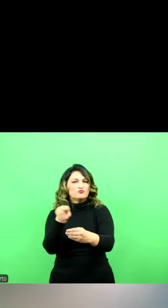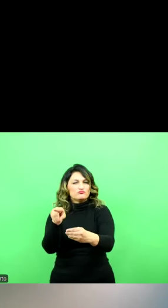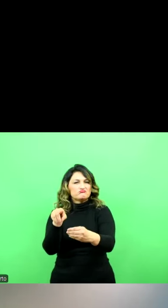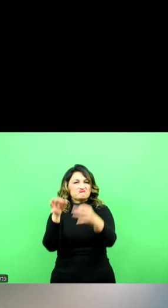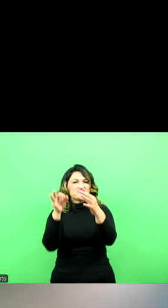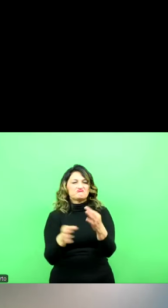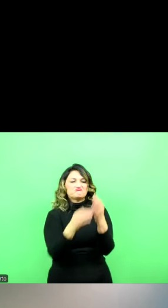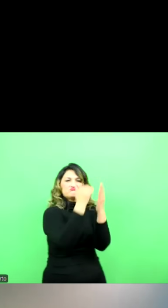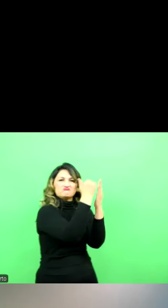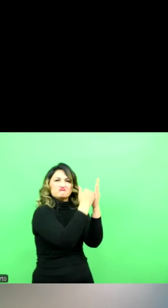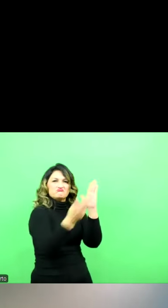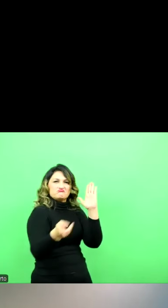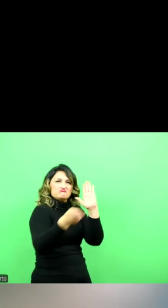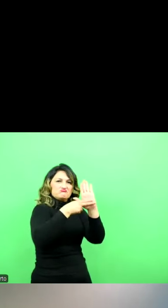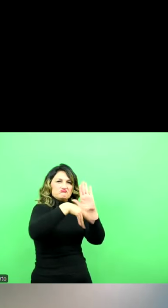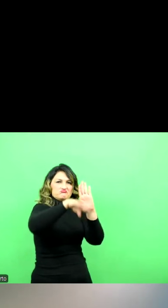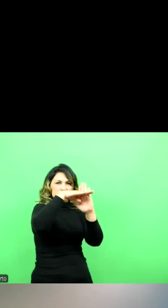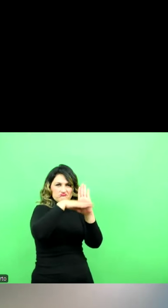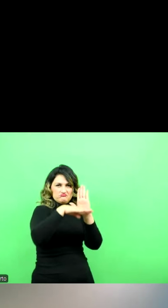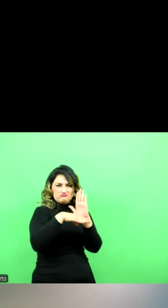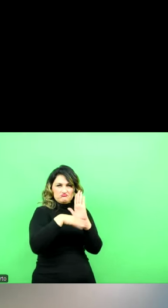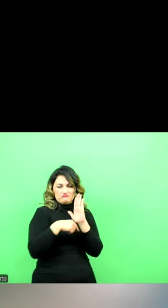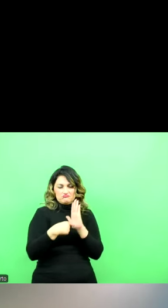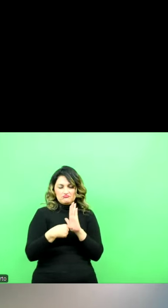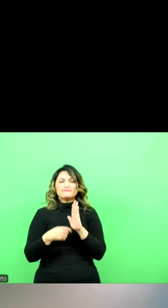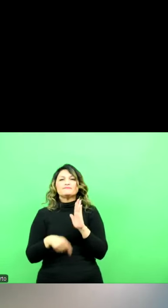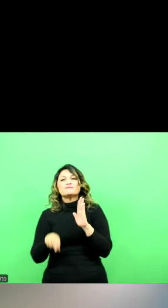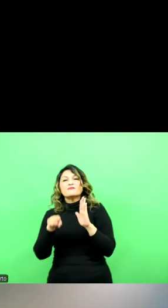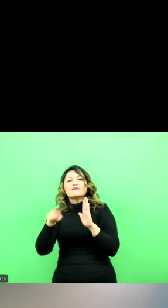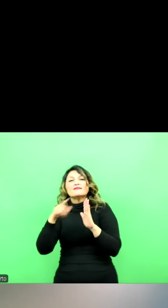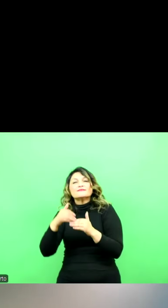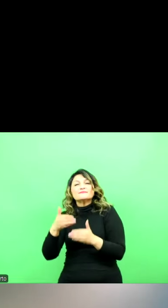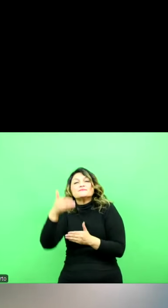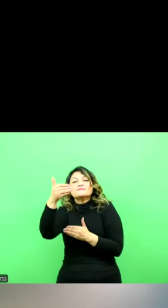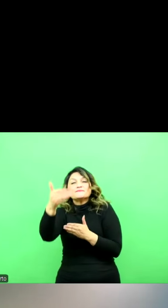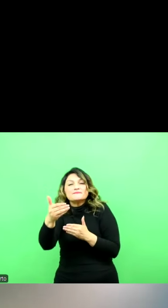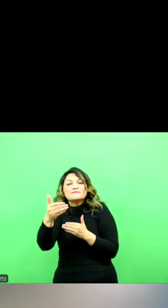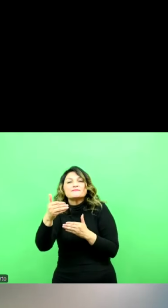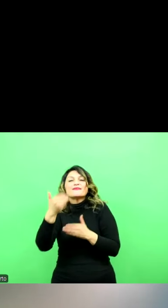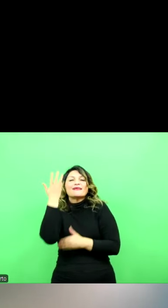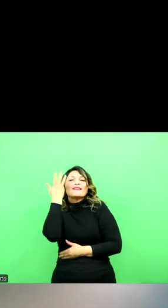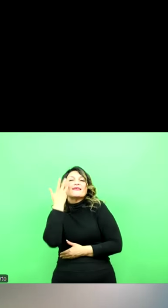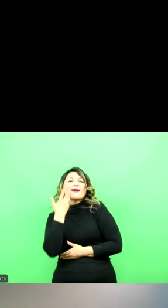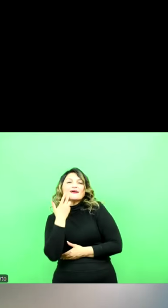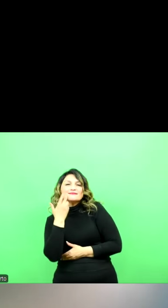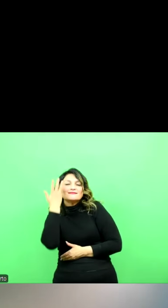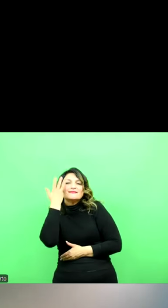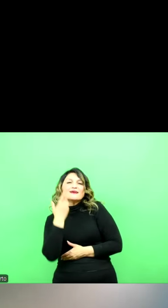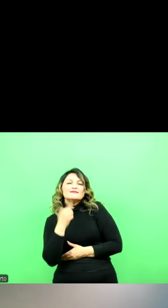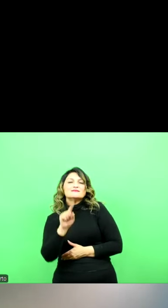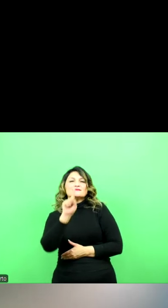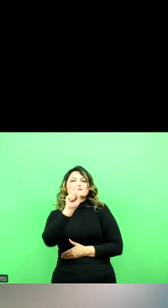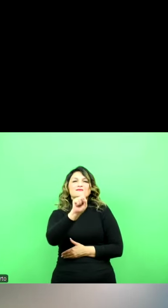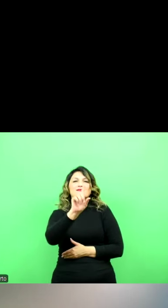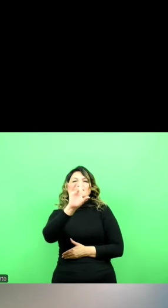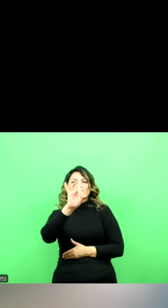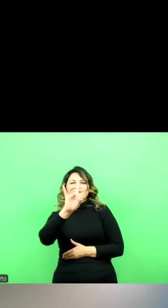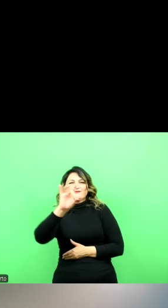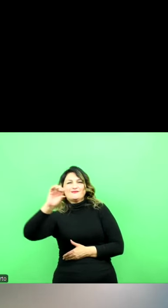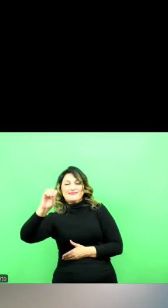plan at this hospital, the second self-assessment took place 180 days later, and now the score